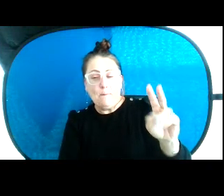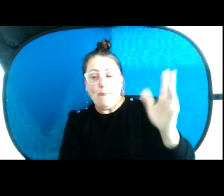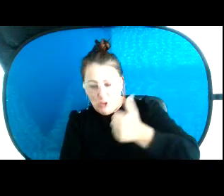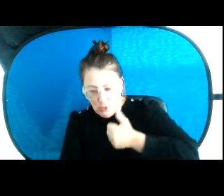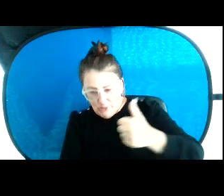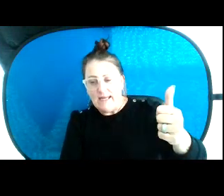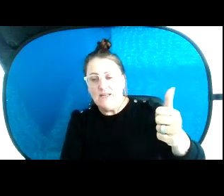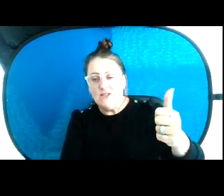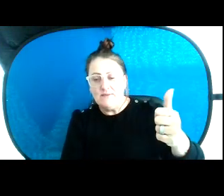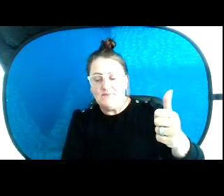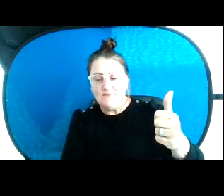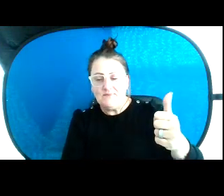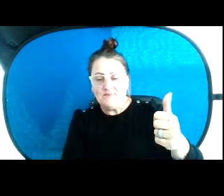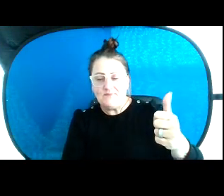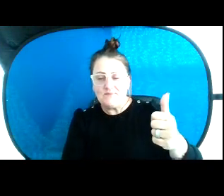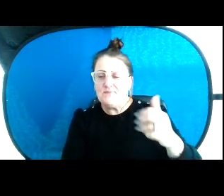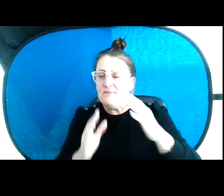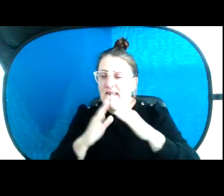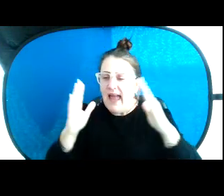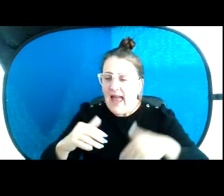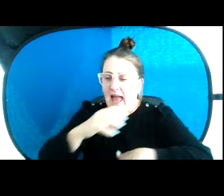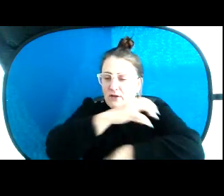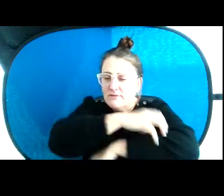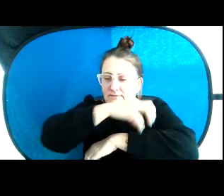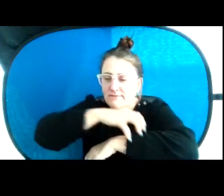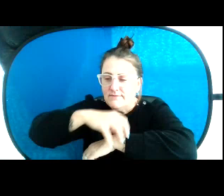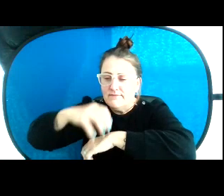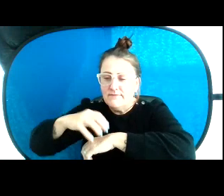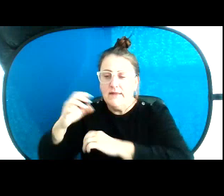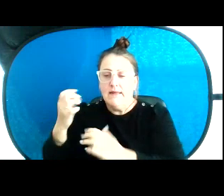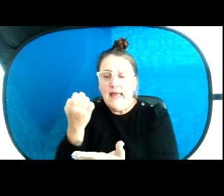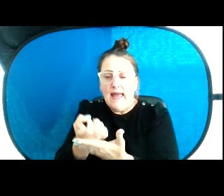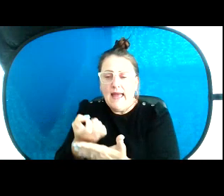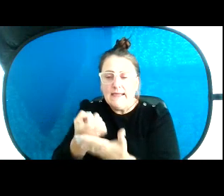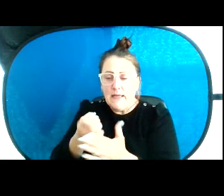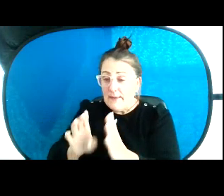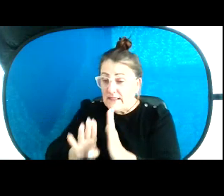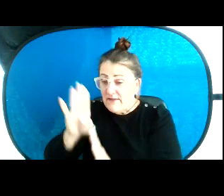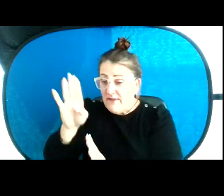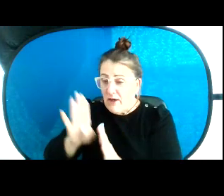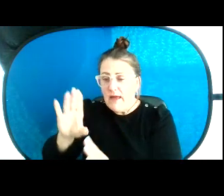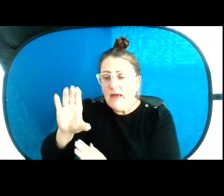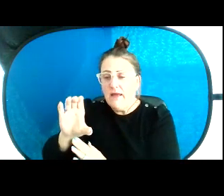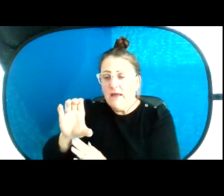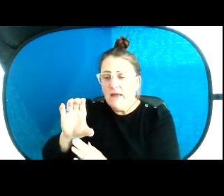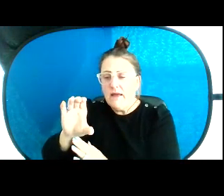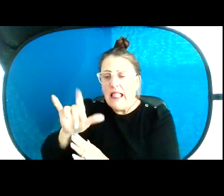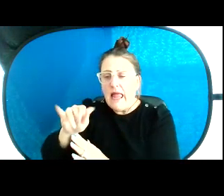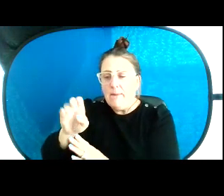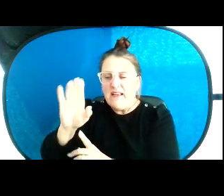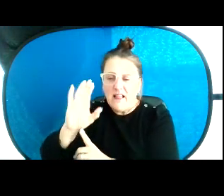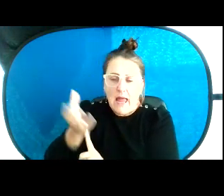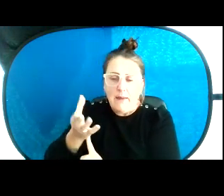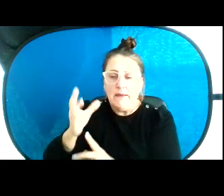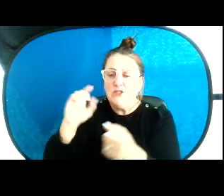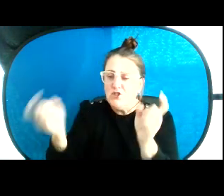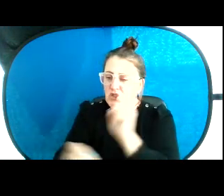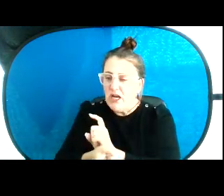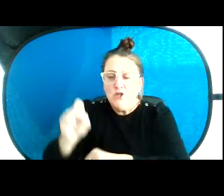transportation and housing and economic development and climate change and workforce